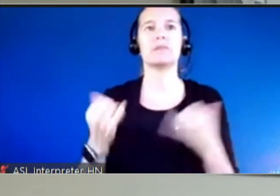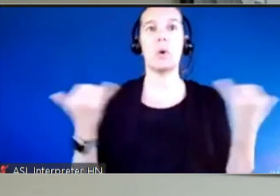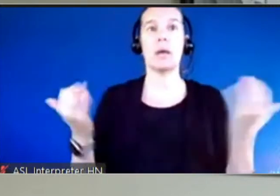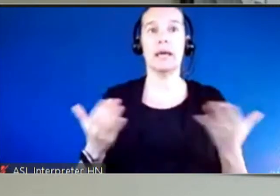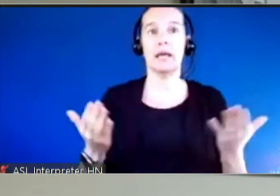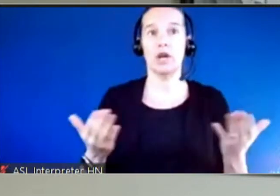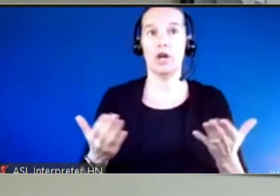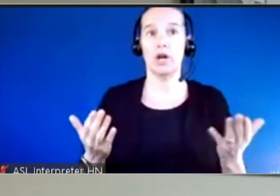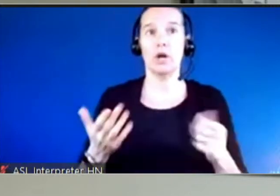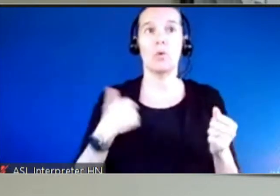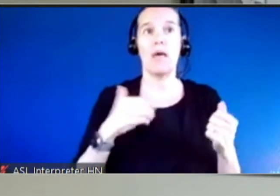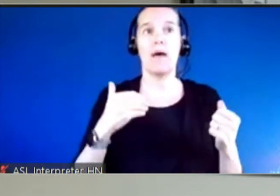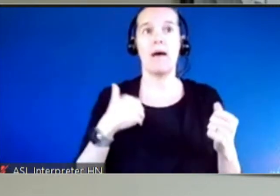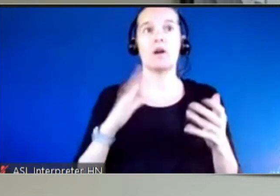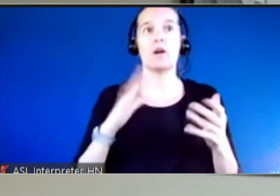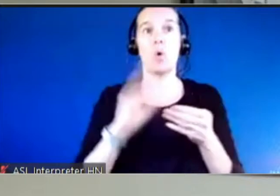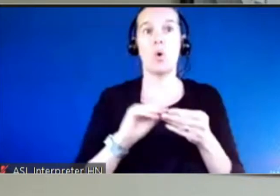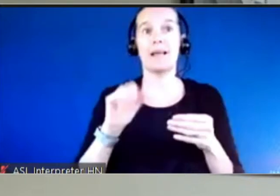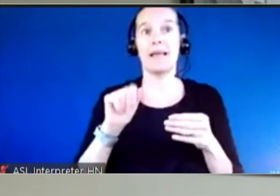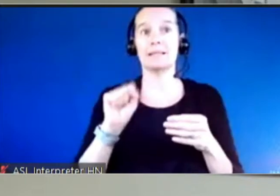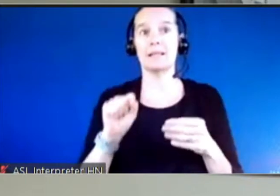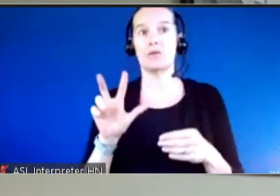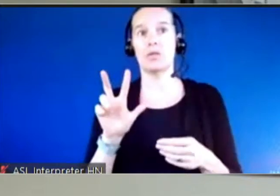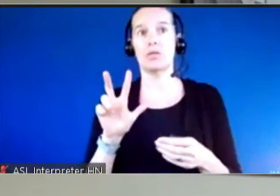3,487, and of that,